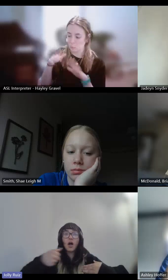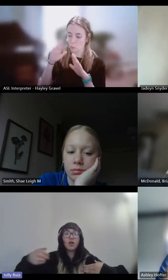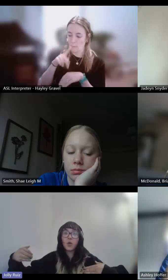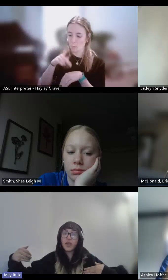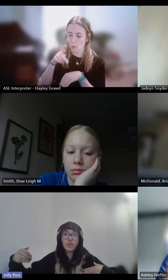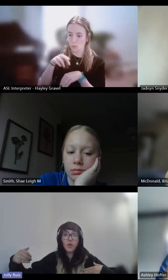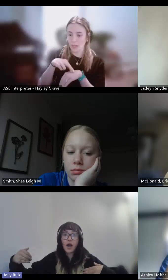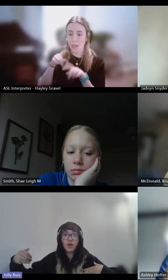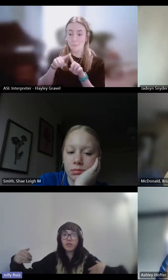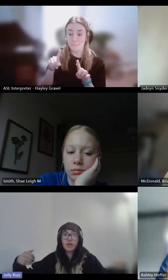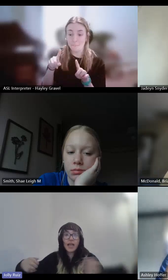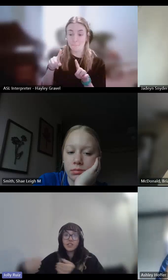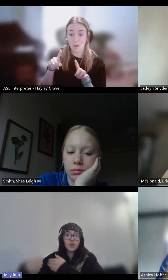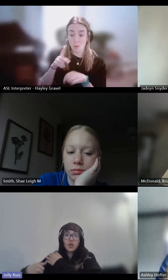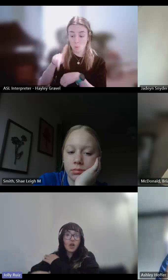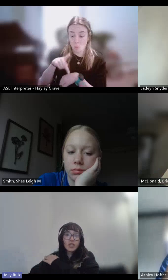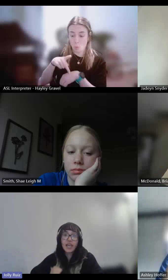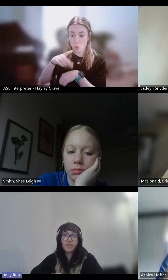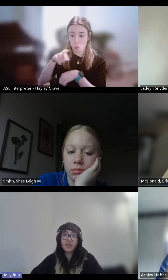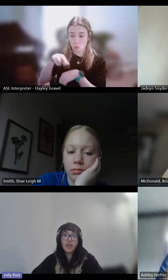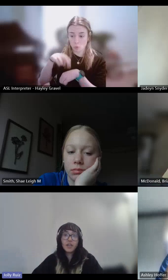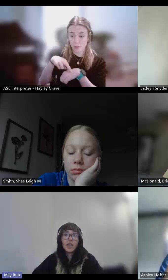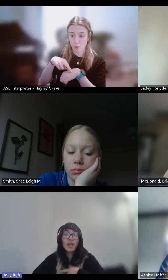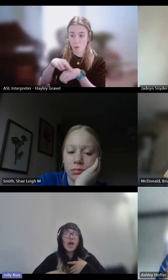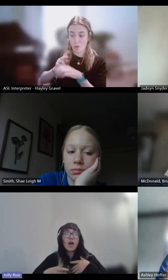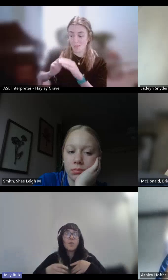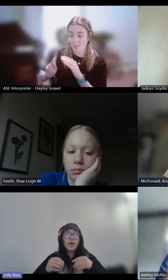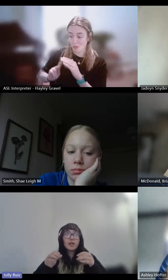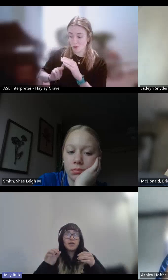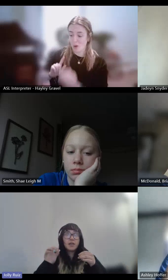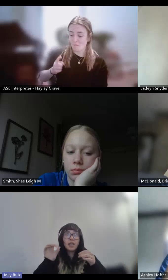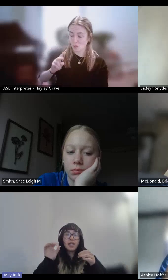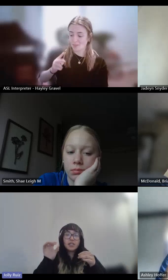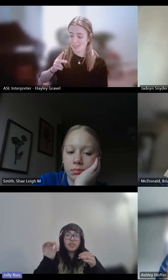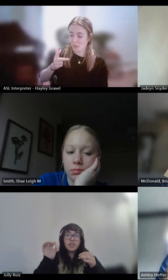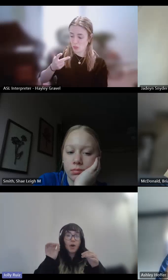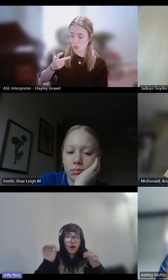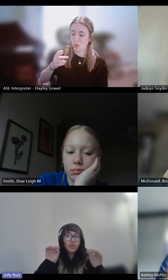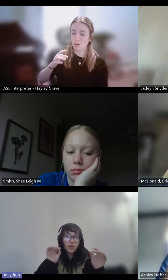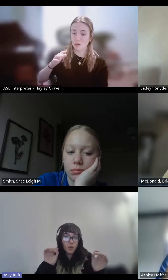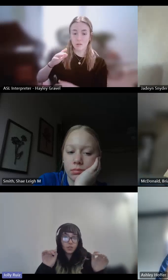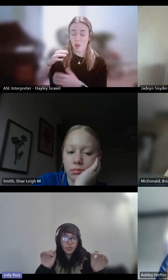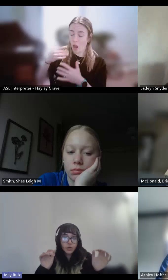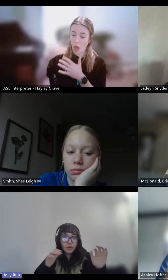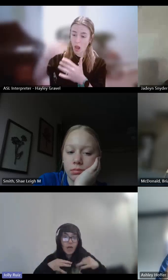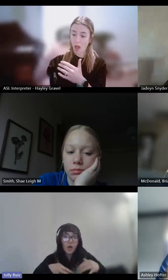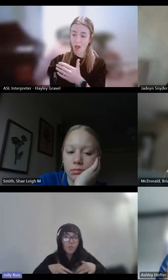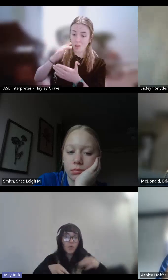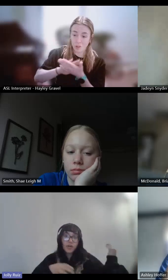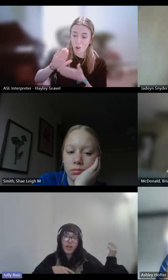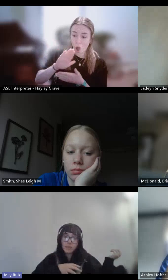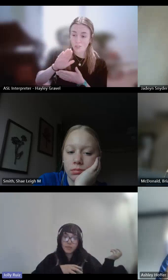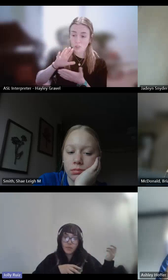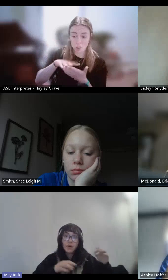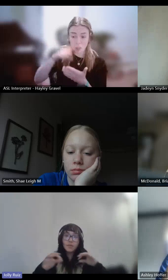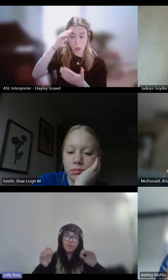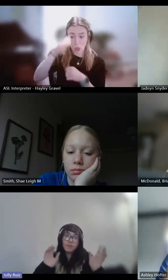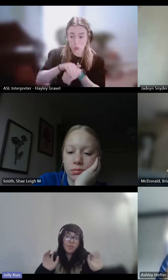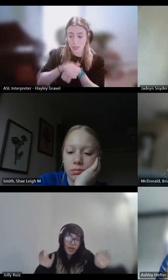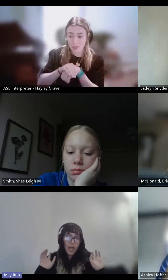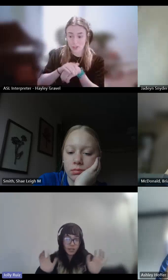taught English all the way throughout high school, college, everything. And it's part of the culture now more